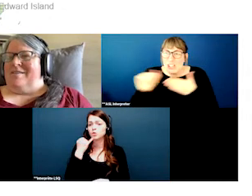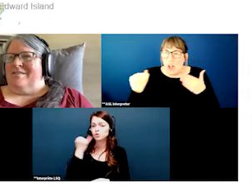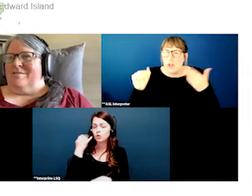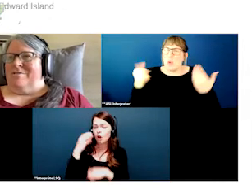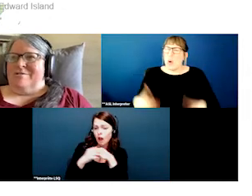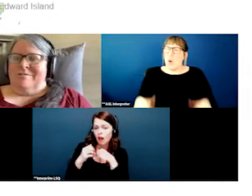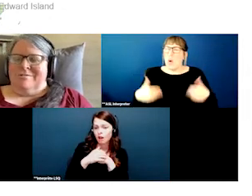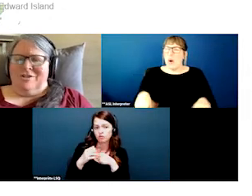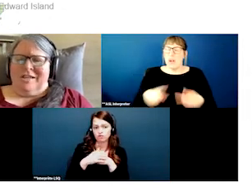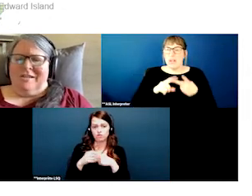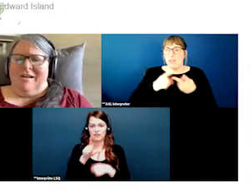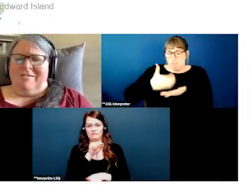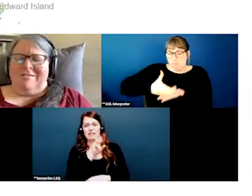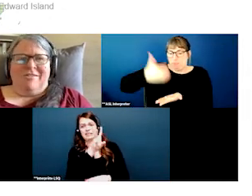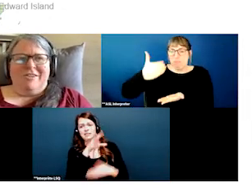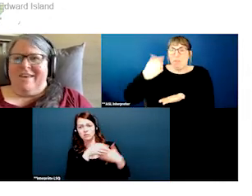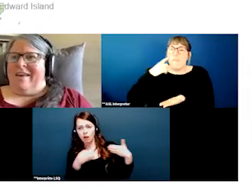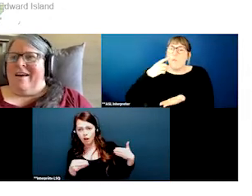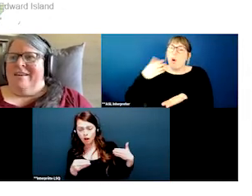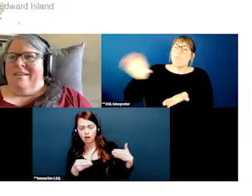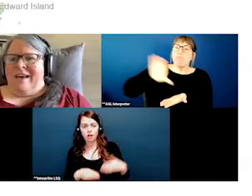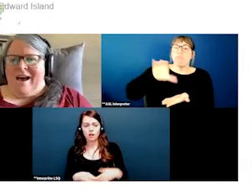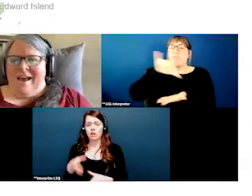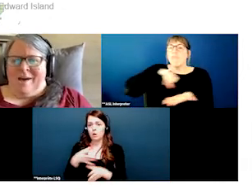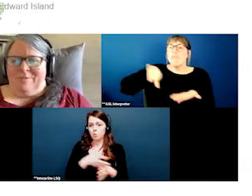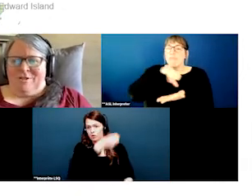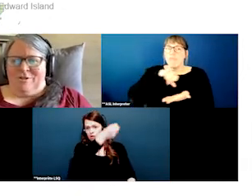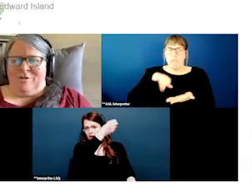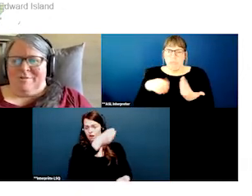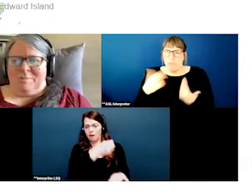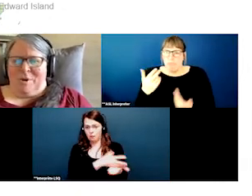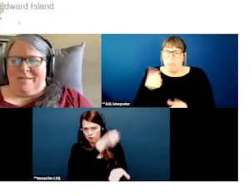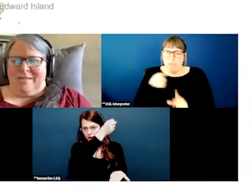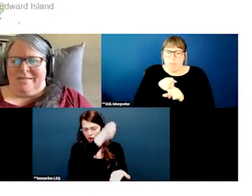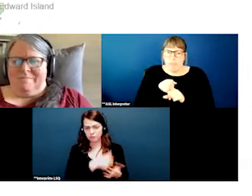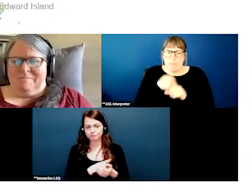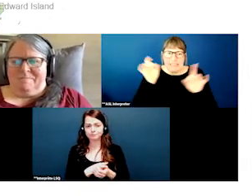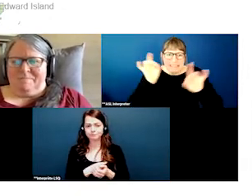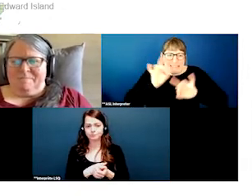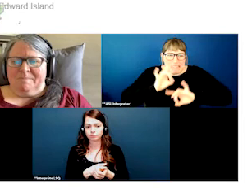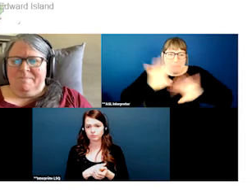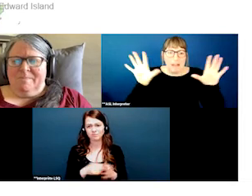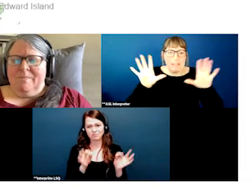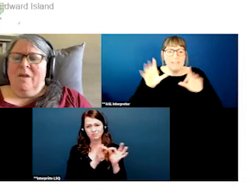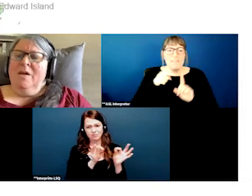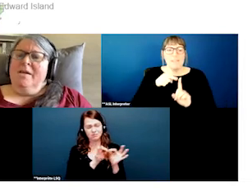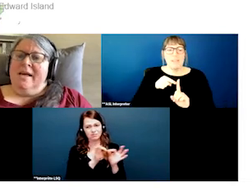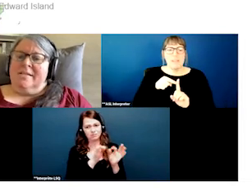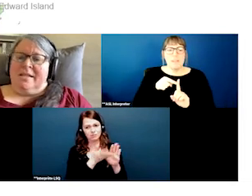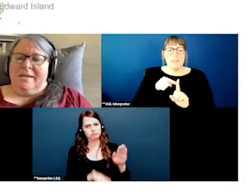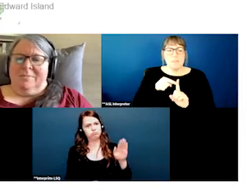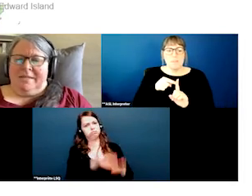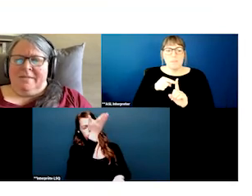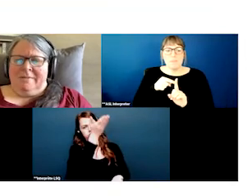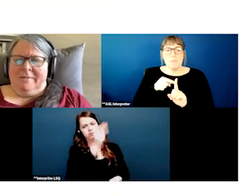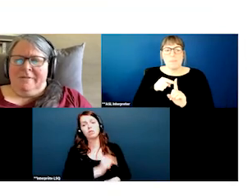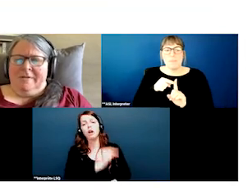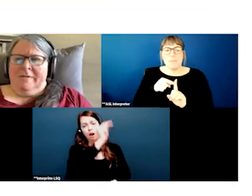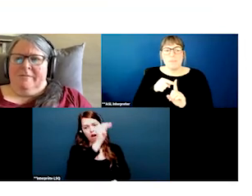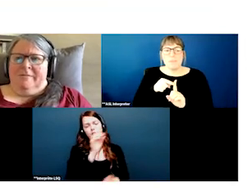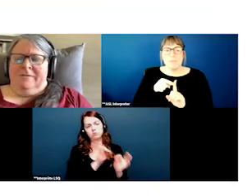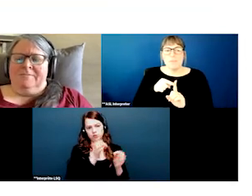jar of pasta sauce $13 on the day that I happen to look up some prices. Next slide,